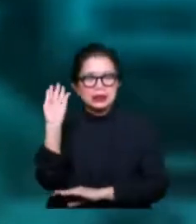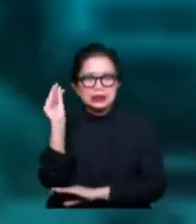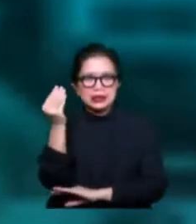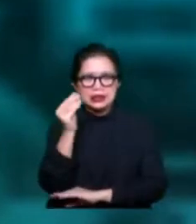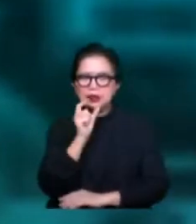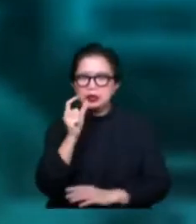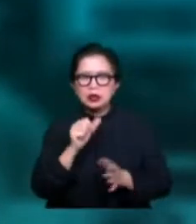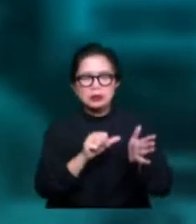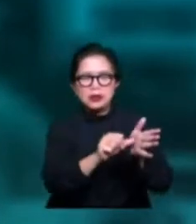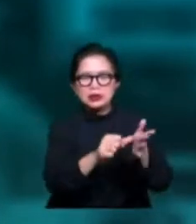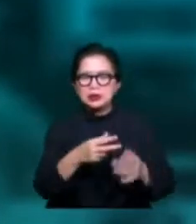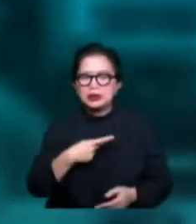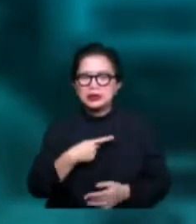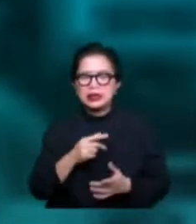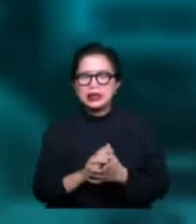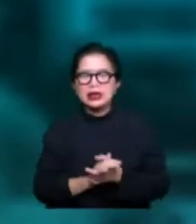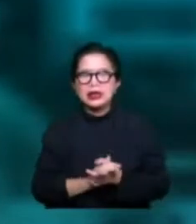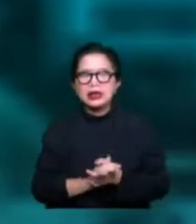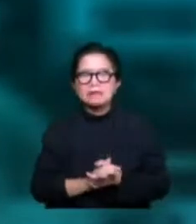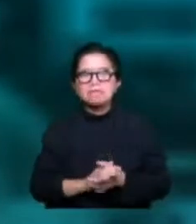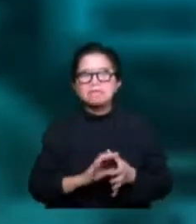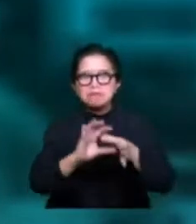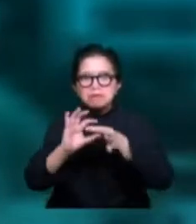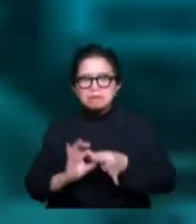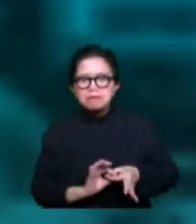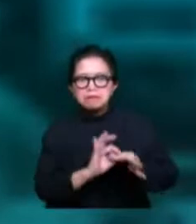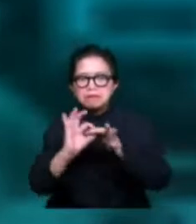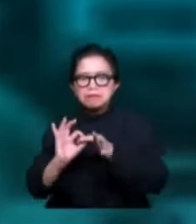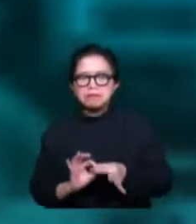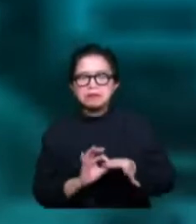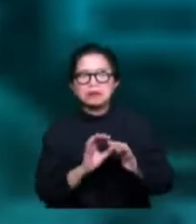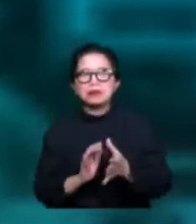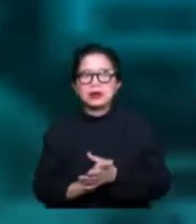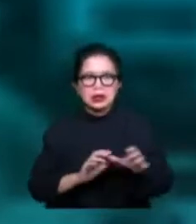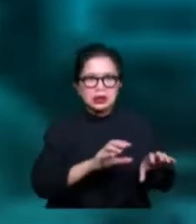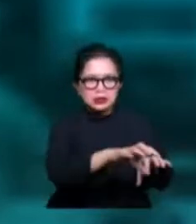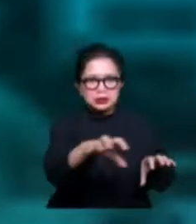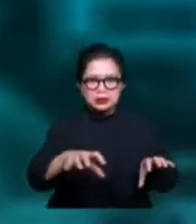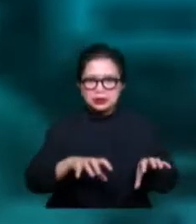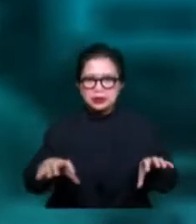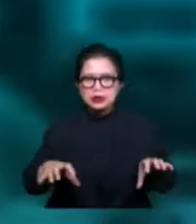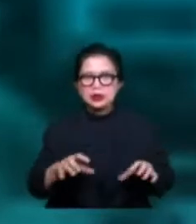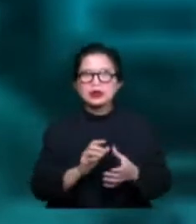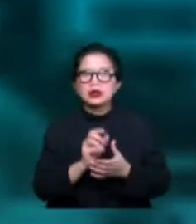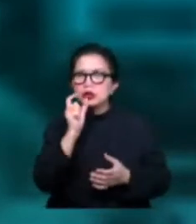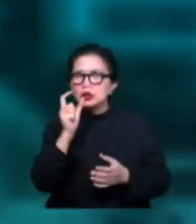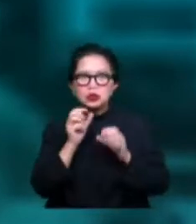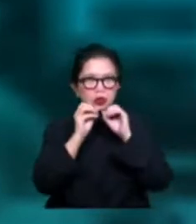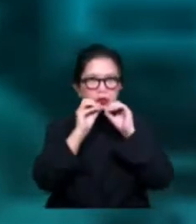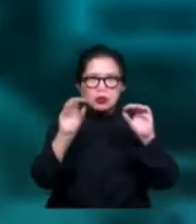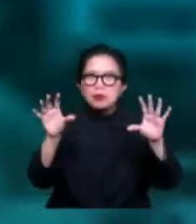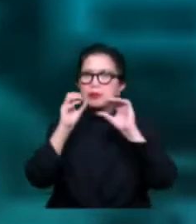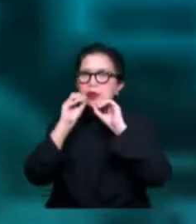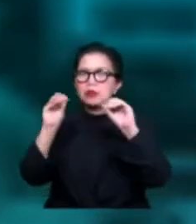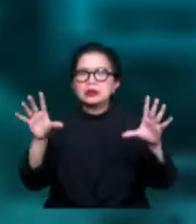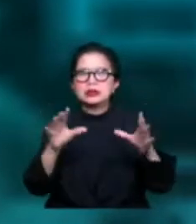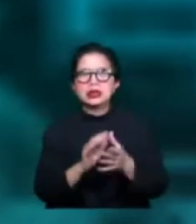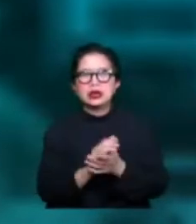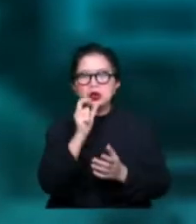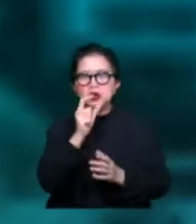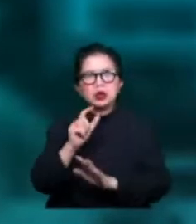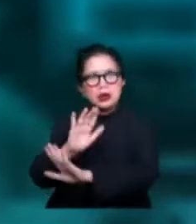and collaborative approaches towards promotive and preventive public health services in Jakarta. And joining us via Zoom,